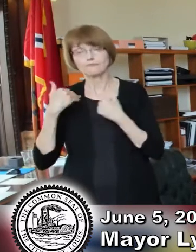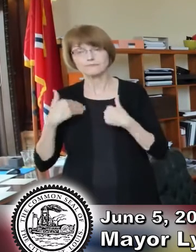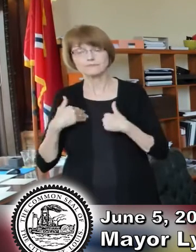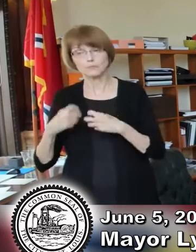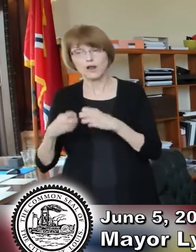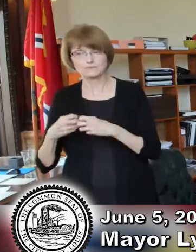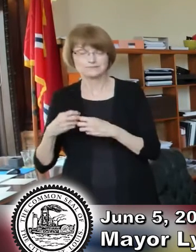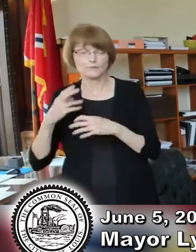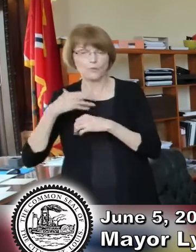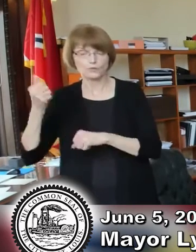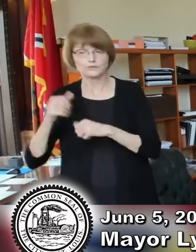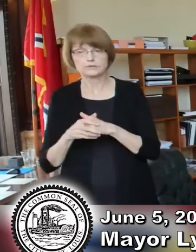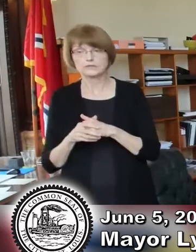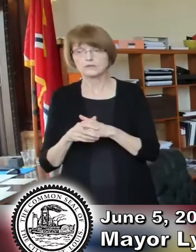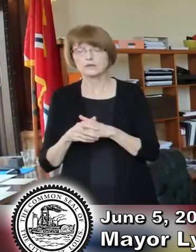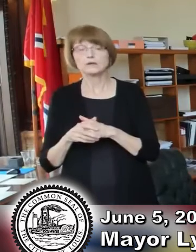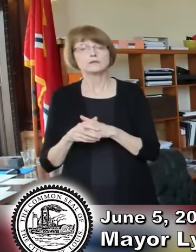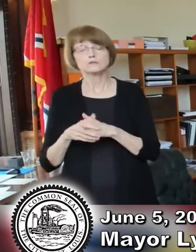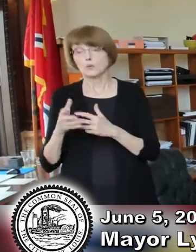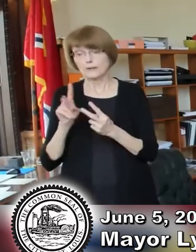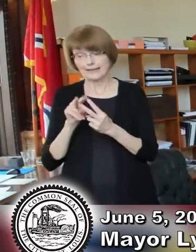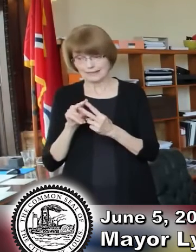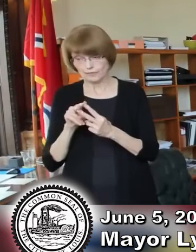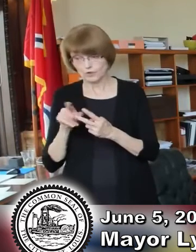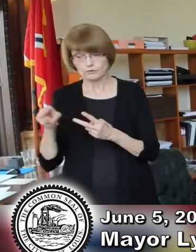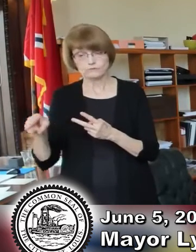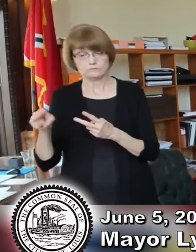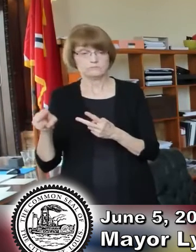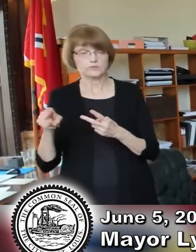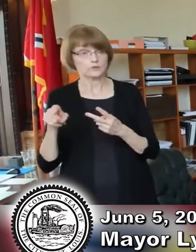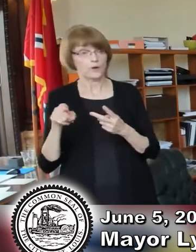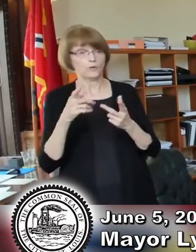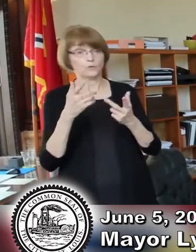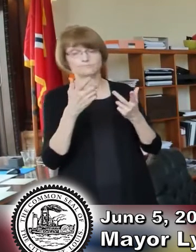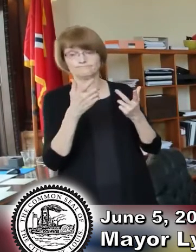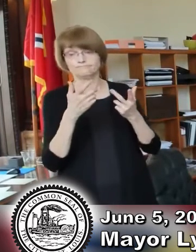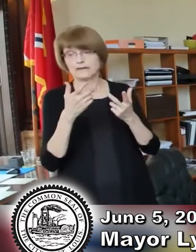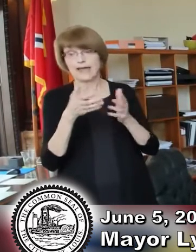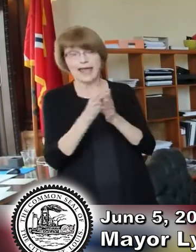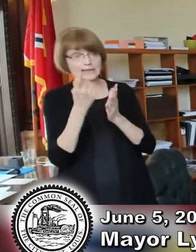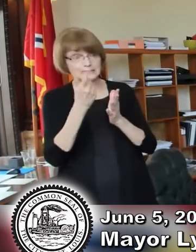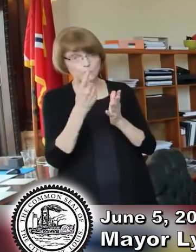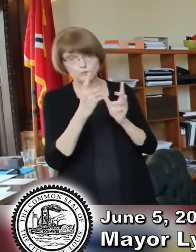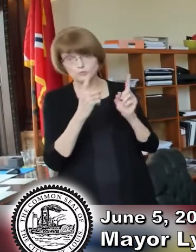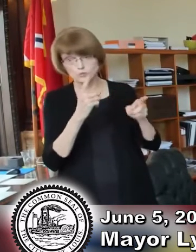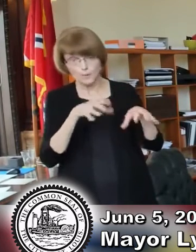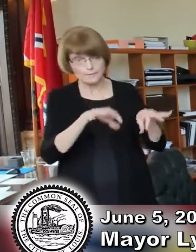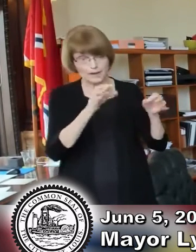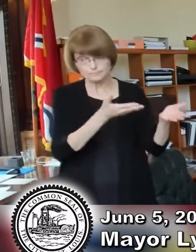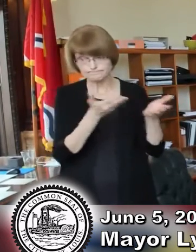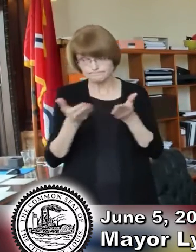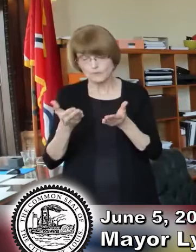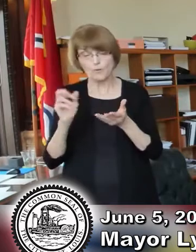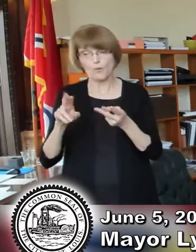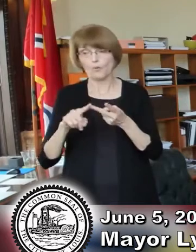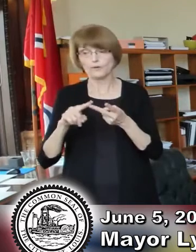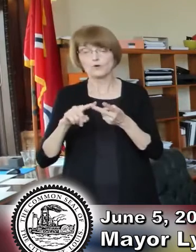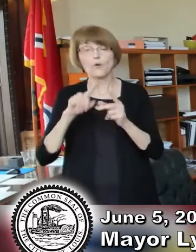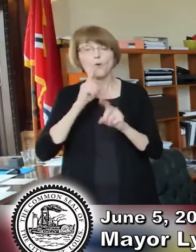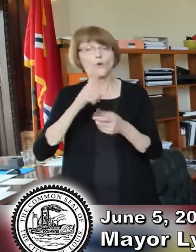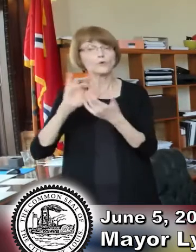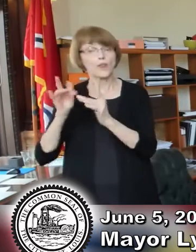get groceries for you, or order online if you're able to do that. That will keep you out of the grocery store. Certainly, if you're in a